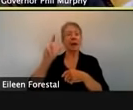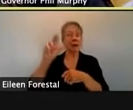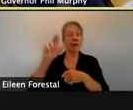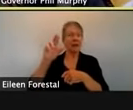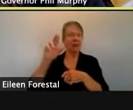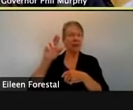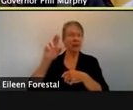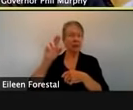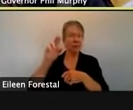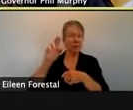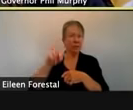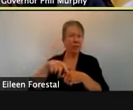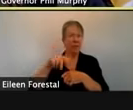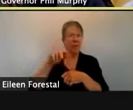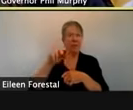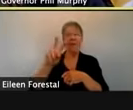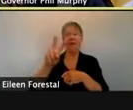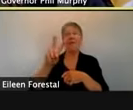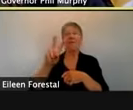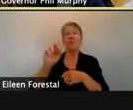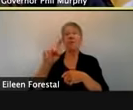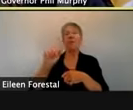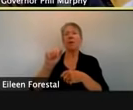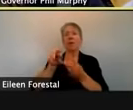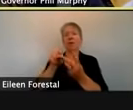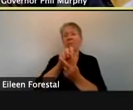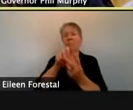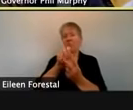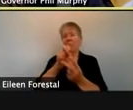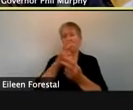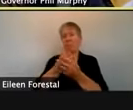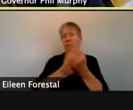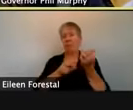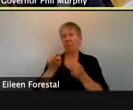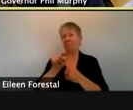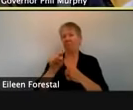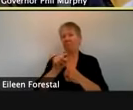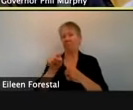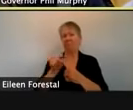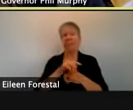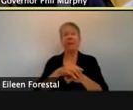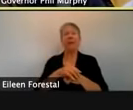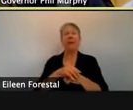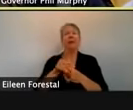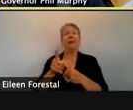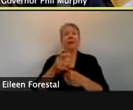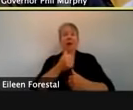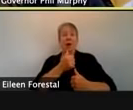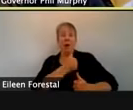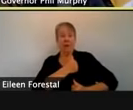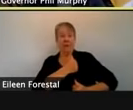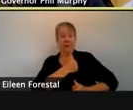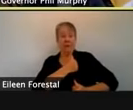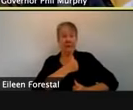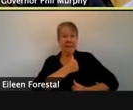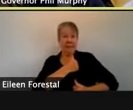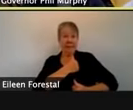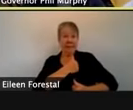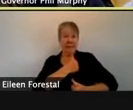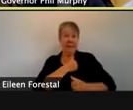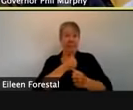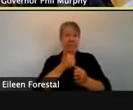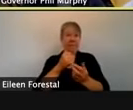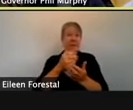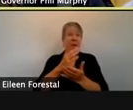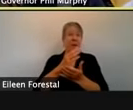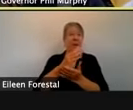a 2nd lieutenant in the United States Army and proudly served our nation in the Korean War. When he returned home, he went on to finish